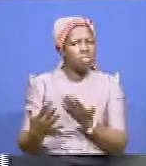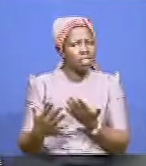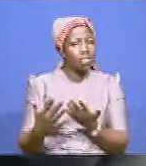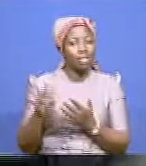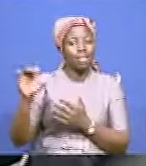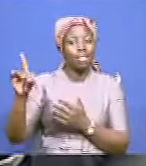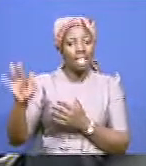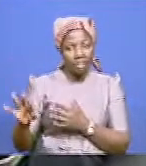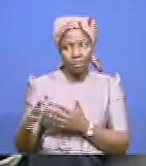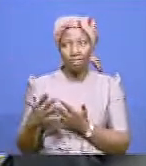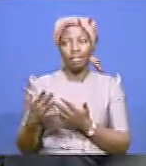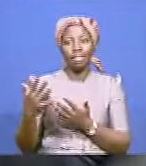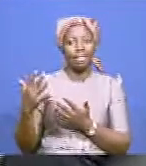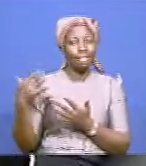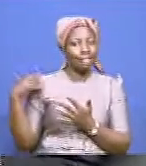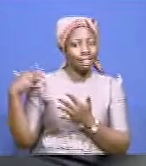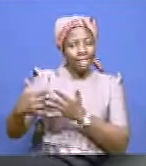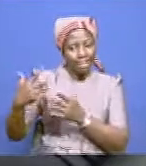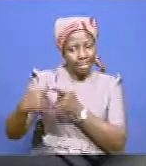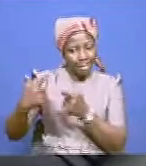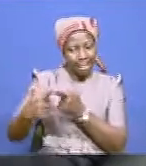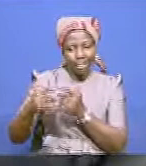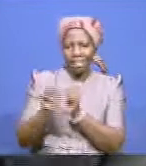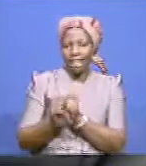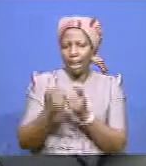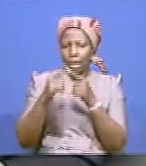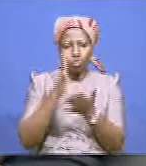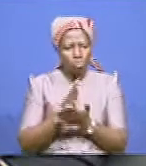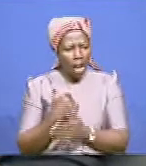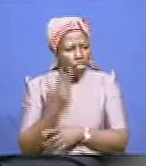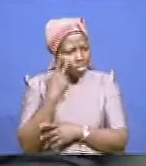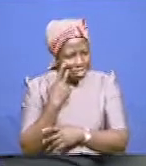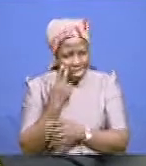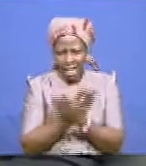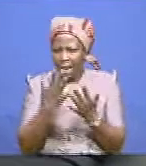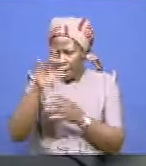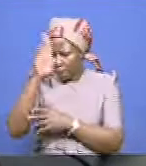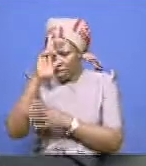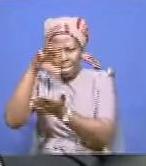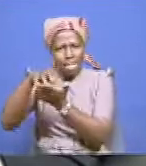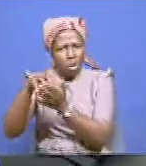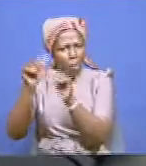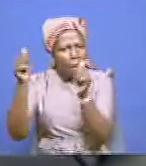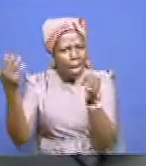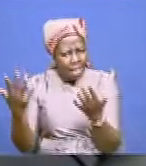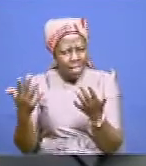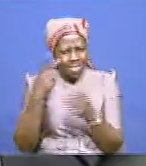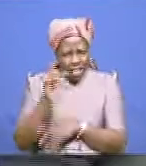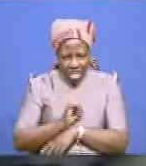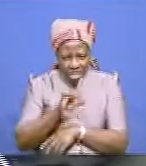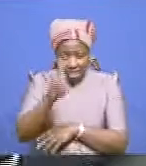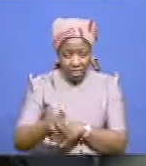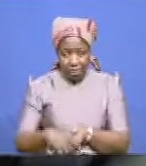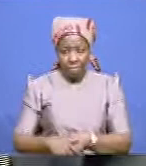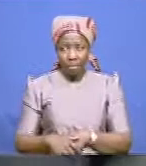is over 10 years. But rarely can you see a police station that looks like a police station, even when security is a devolved functions. How